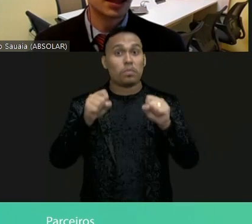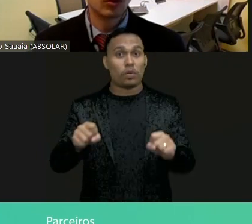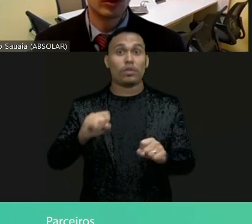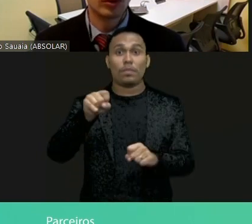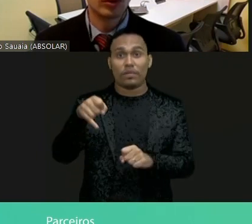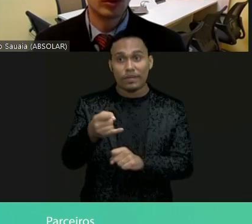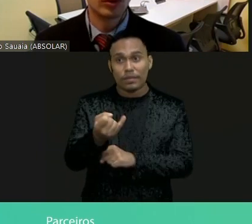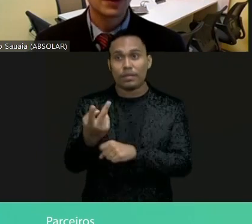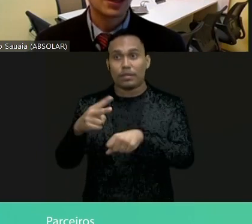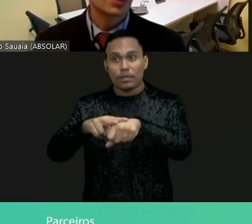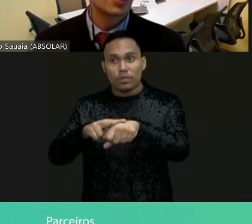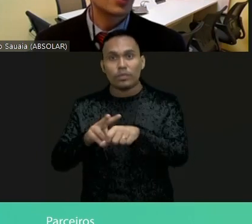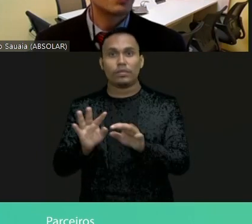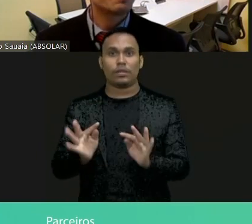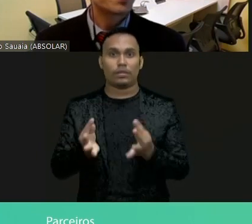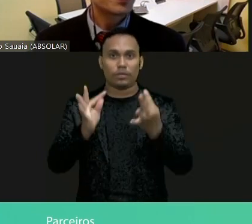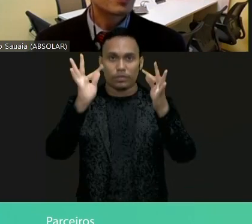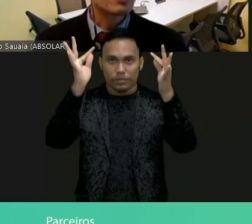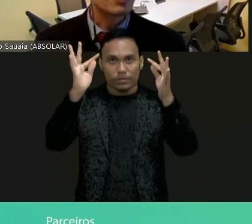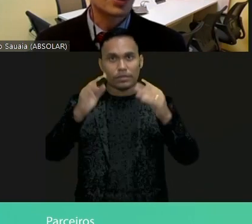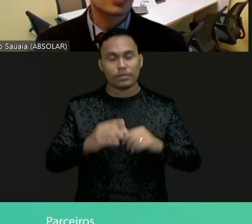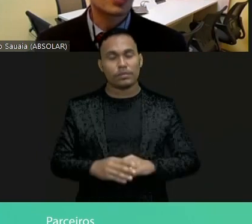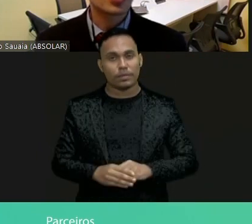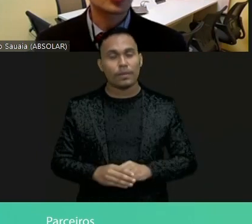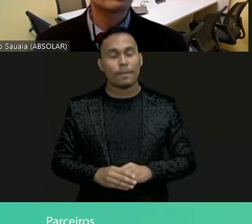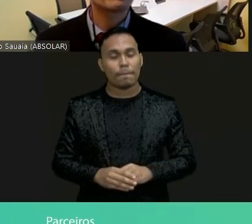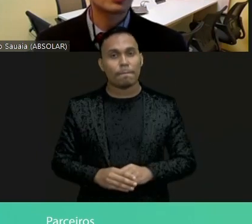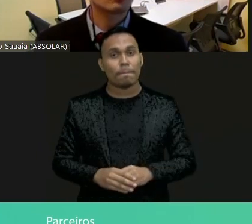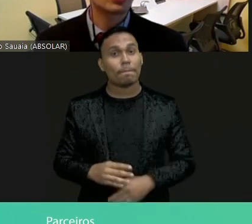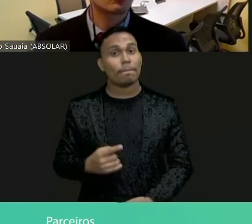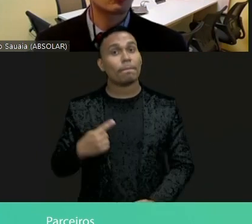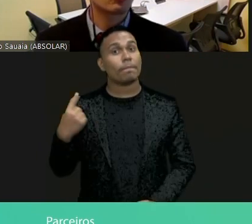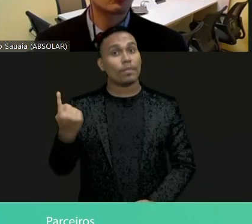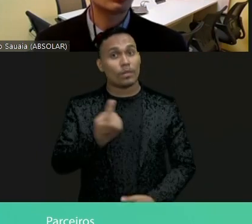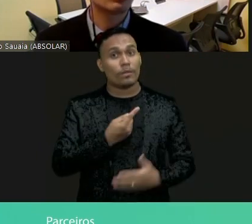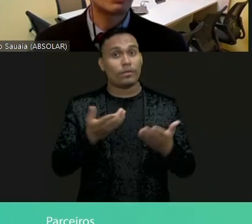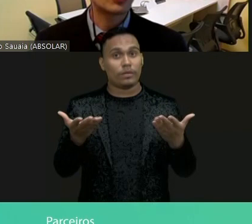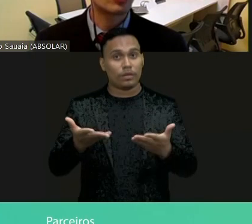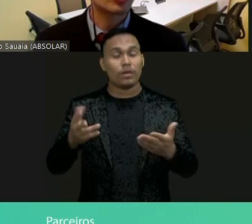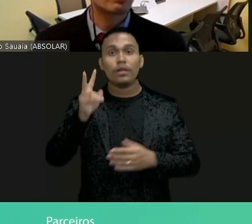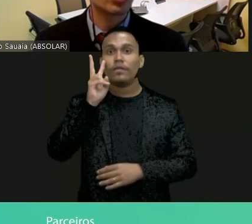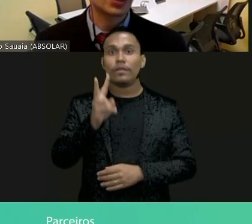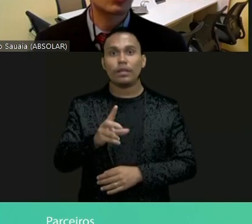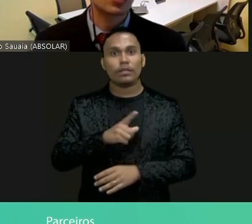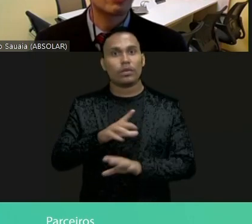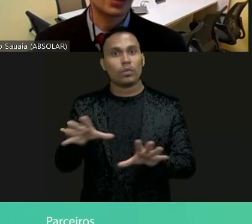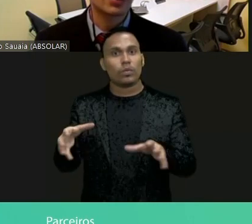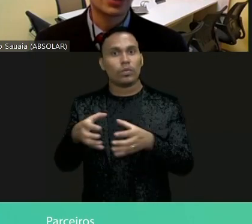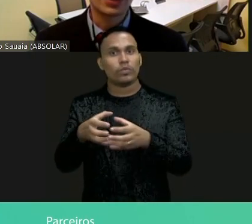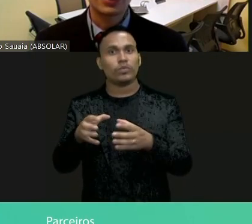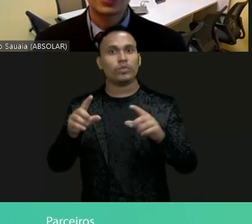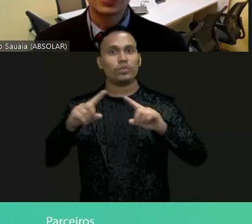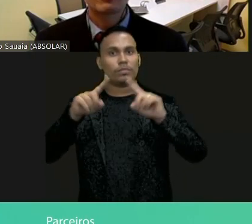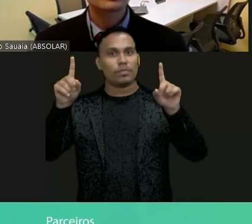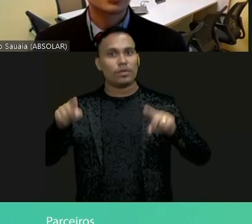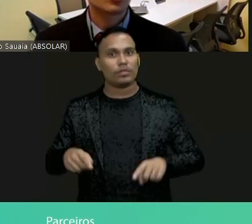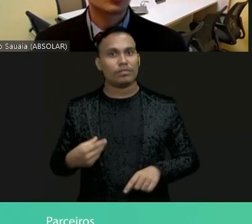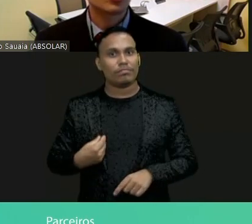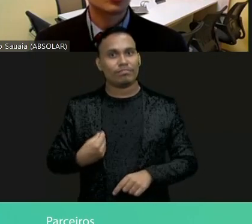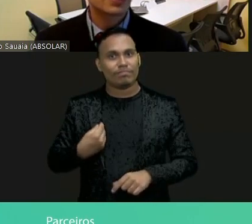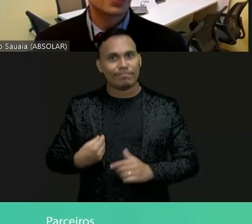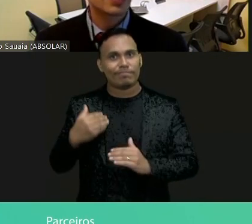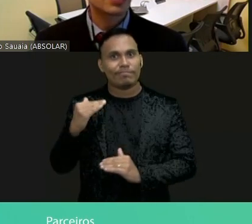and land that can be used for different technologies. And now, many more